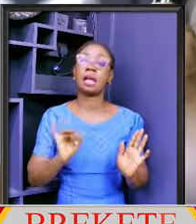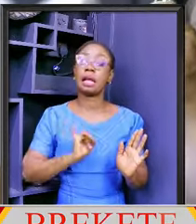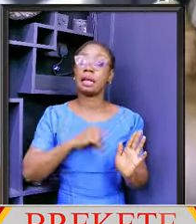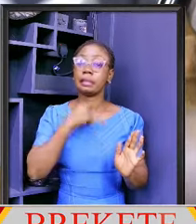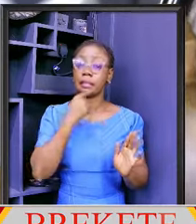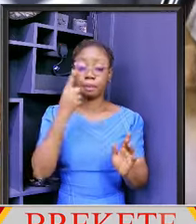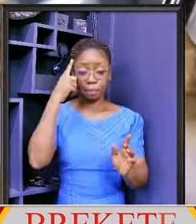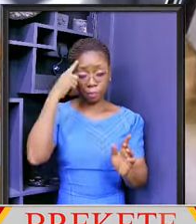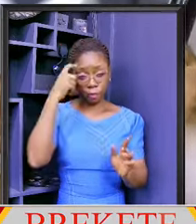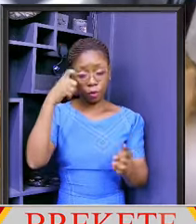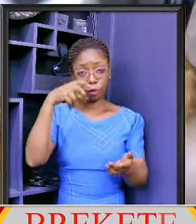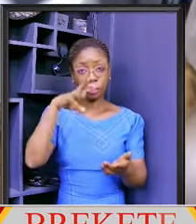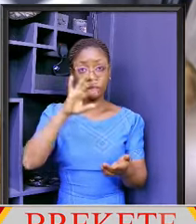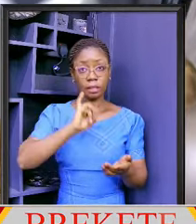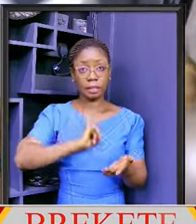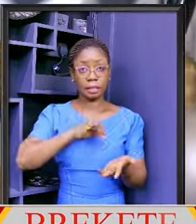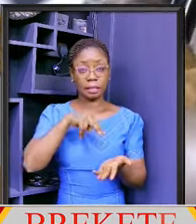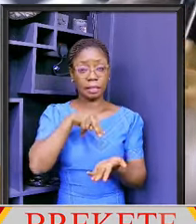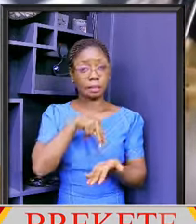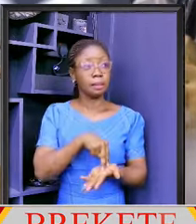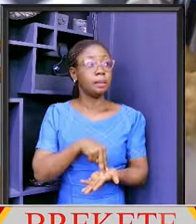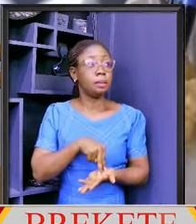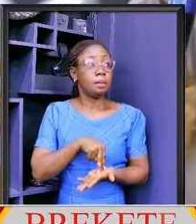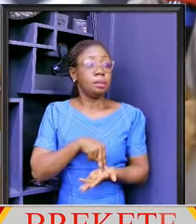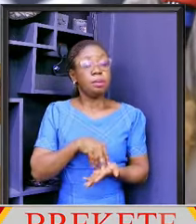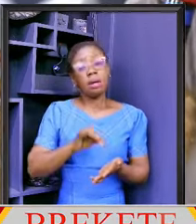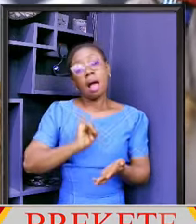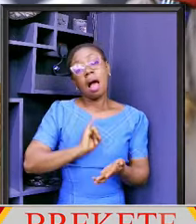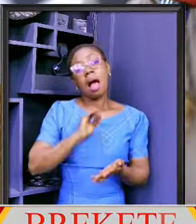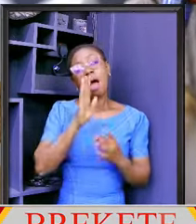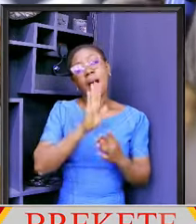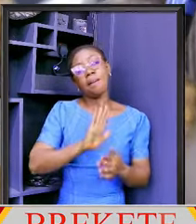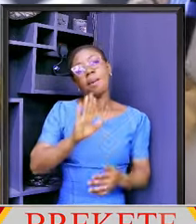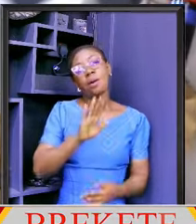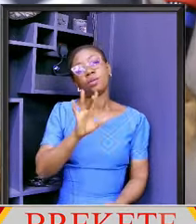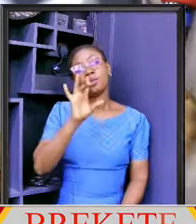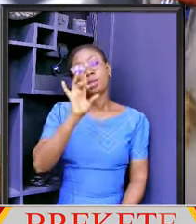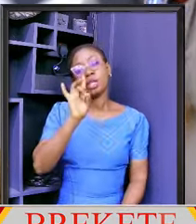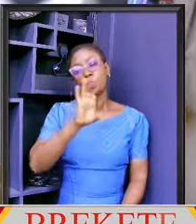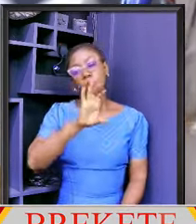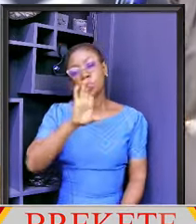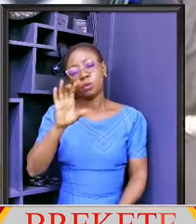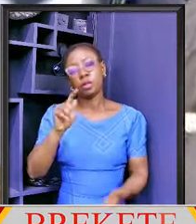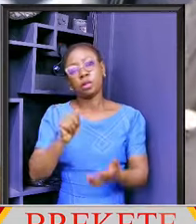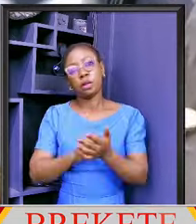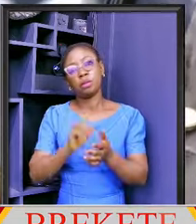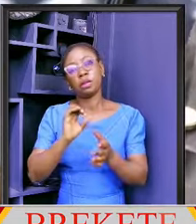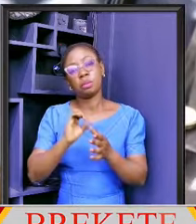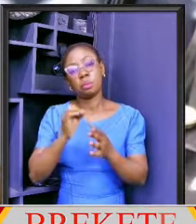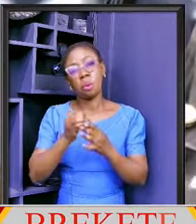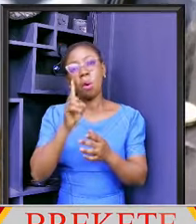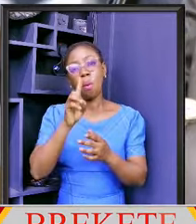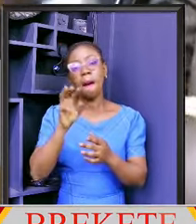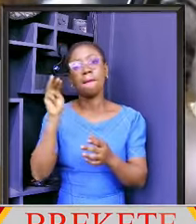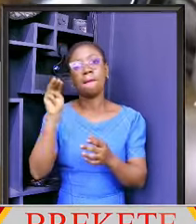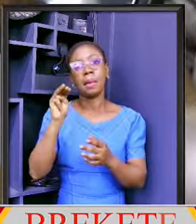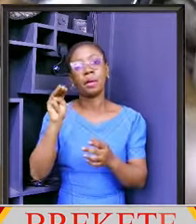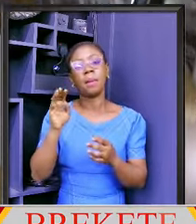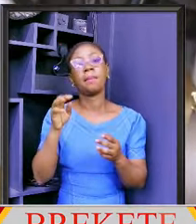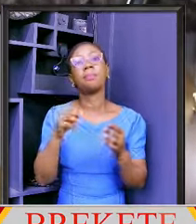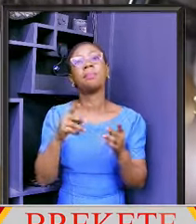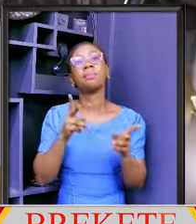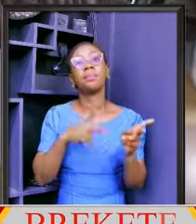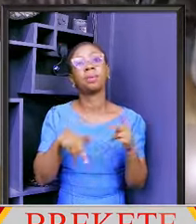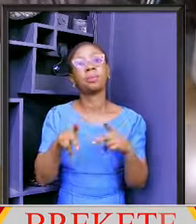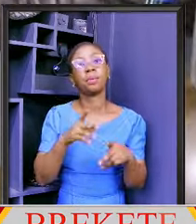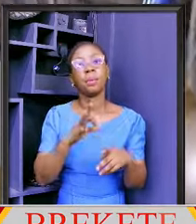because I stood before the... About 1 million or between 800,000 and 1 million. Million people. So,